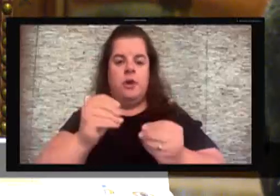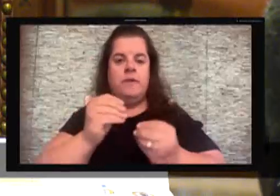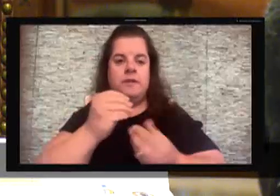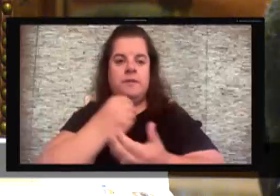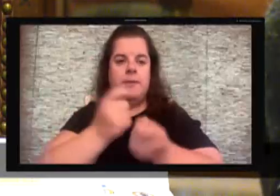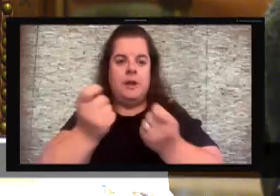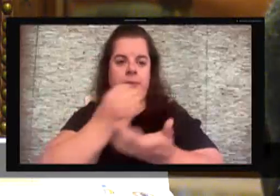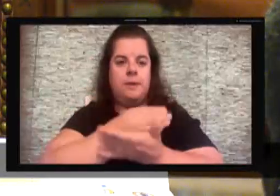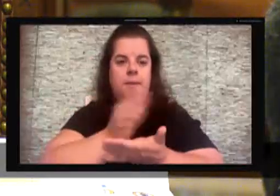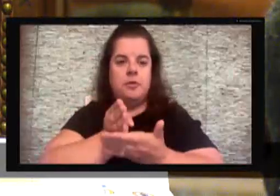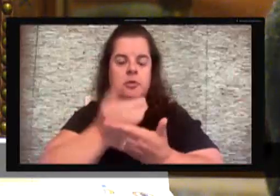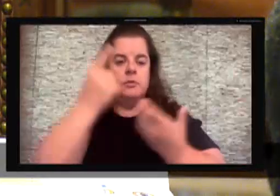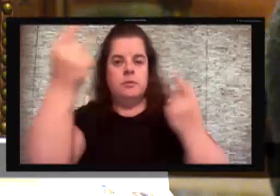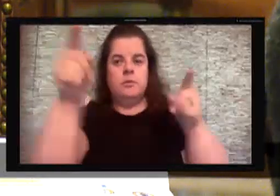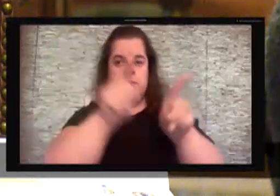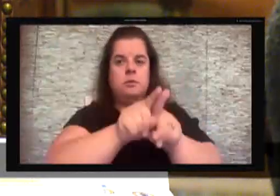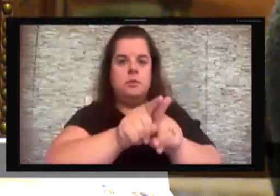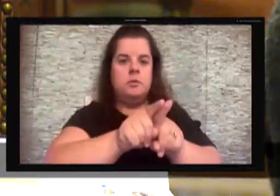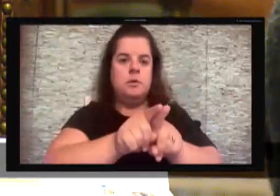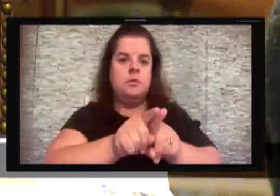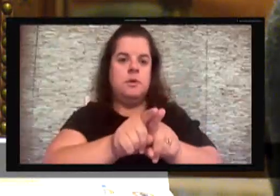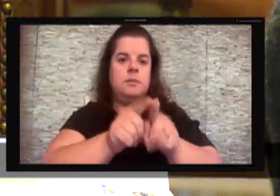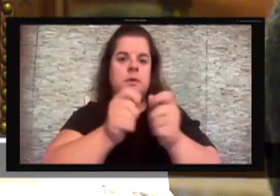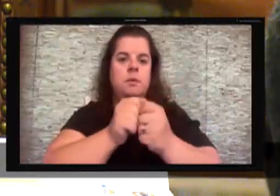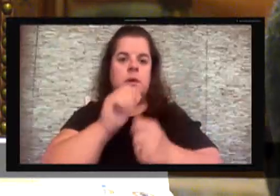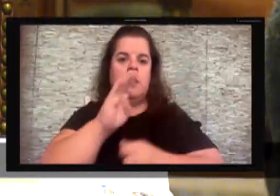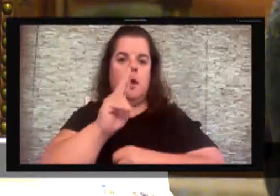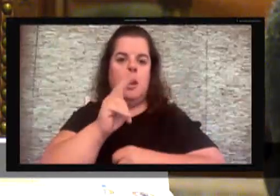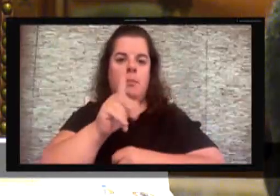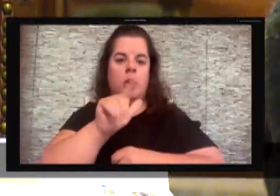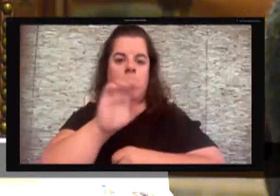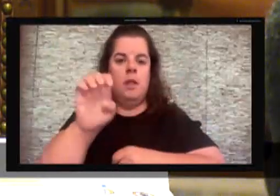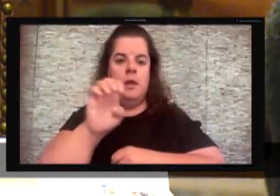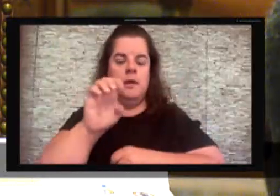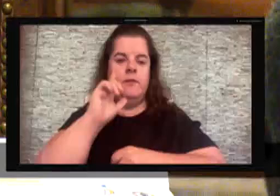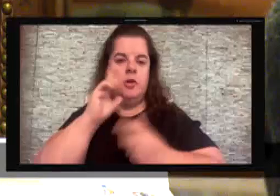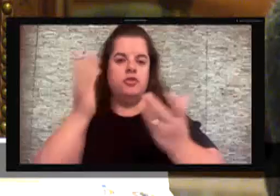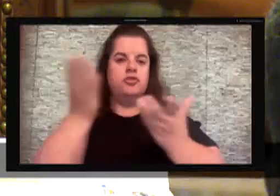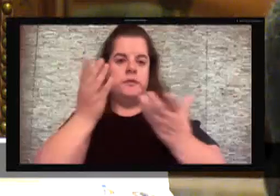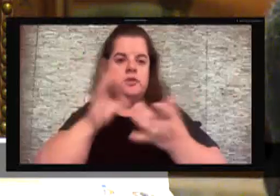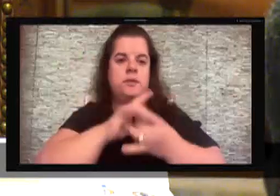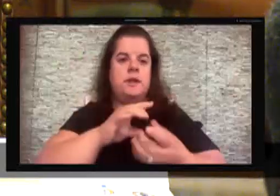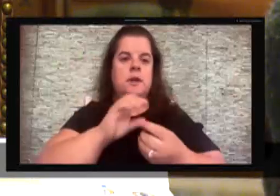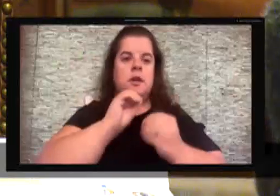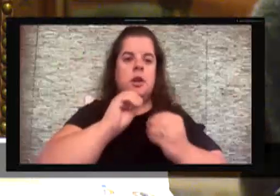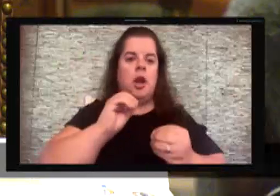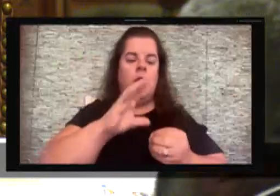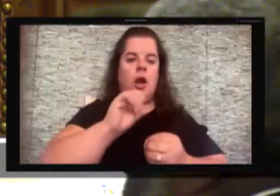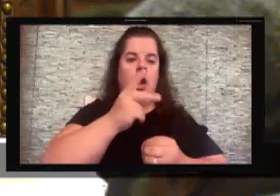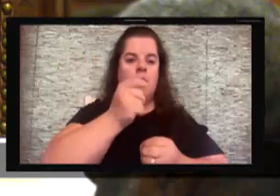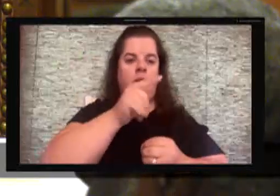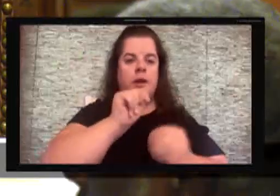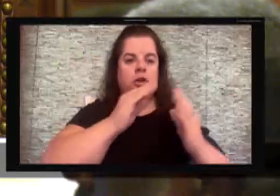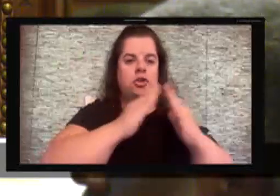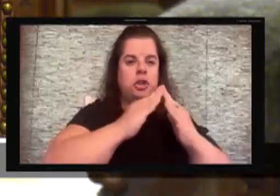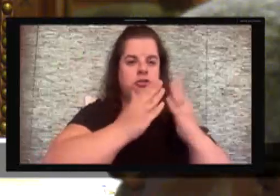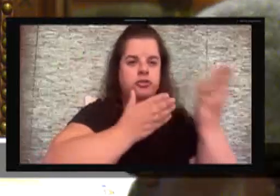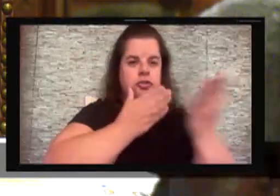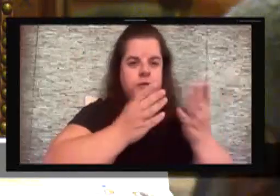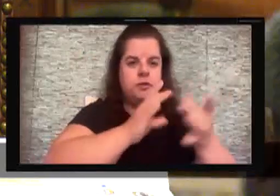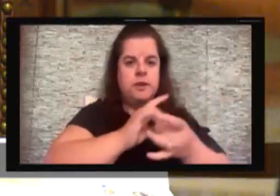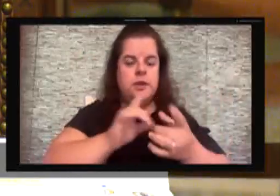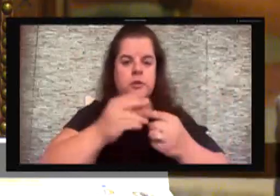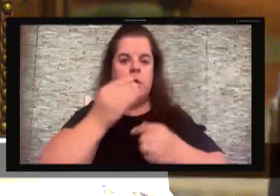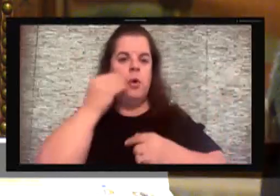of Management and Budget to enter into an agreement or agreements with Auberly for services relating to non-congregate shelter services related to the